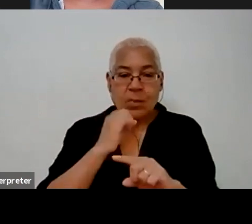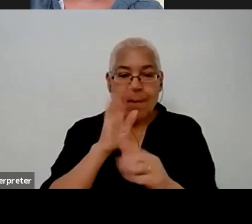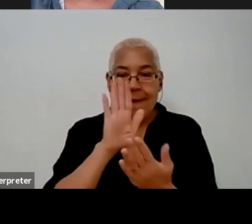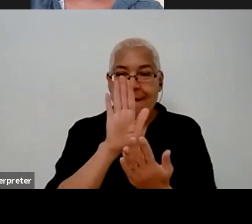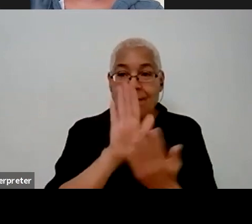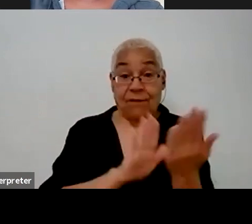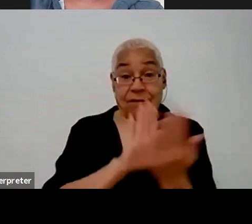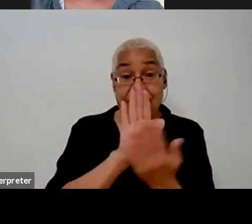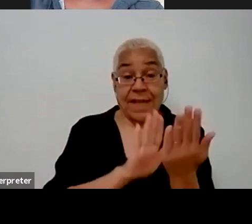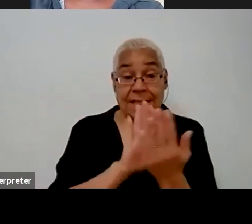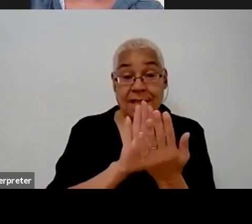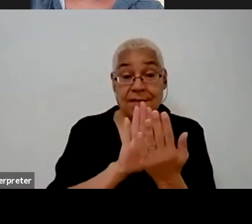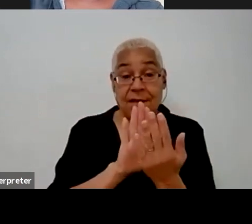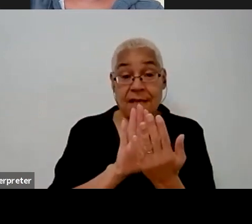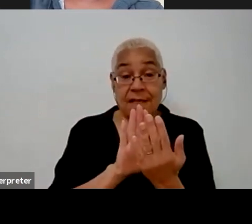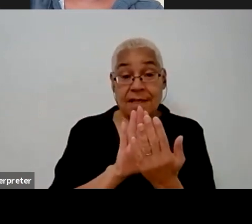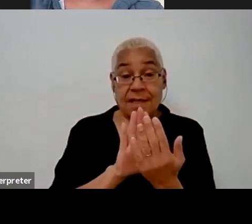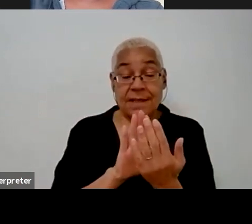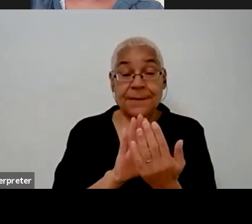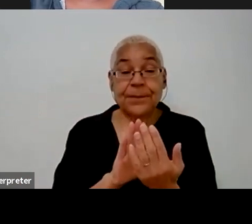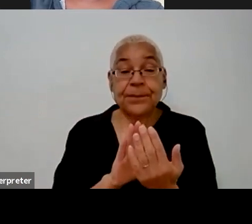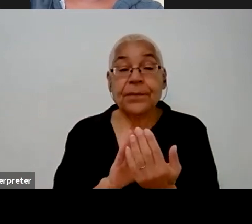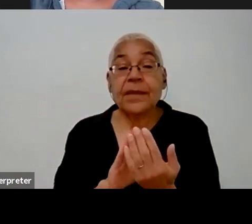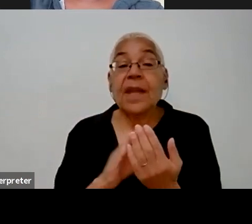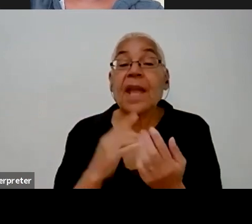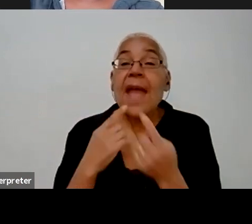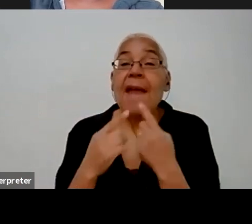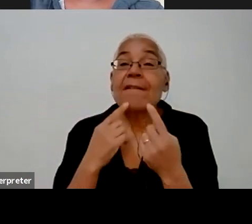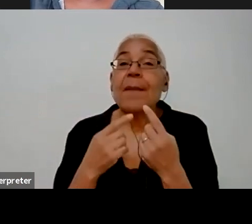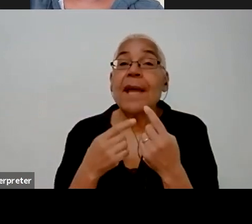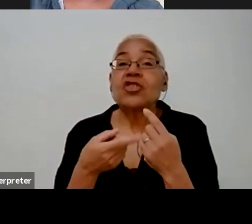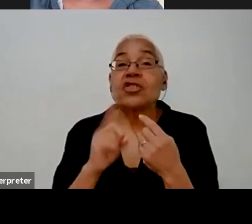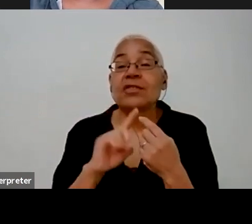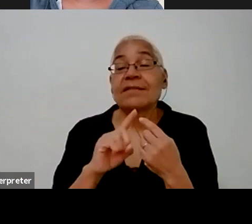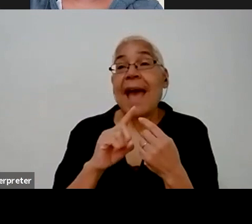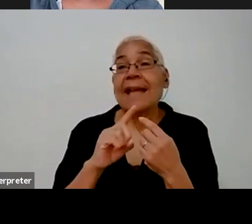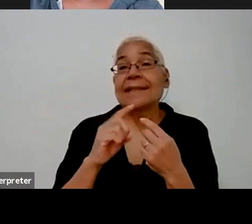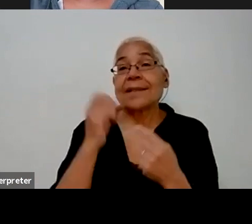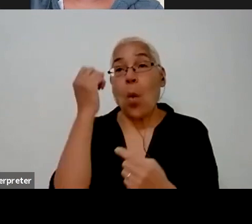face-to-face session, foster care information and awareness event on